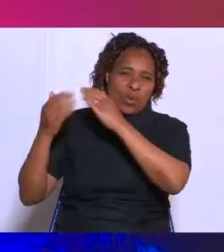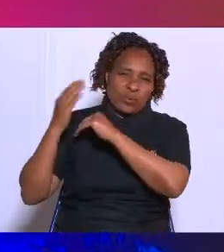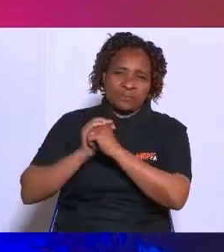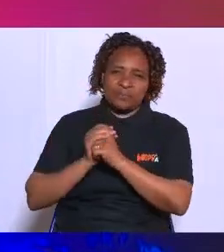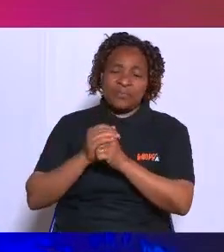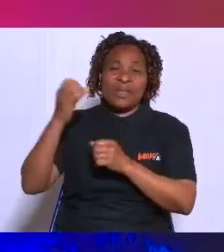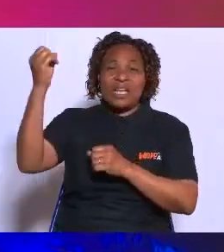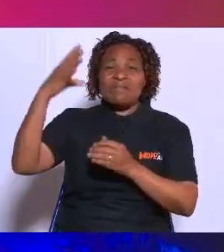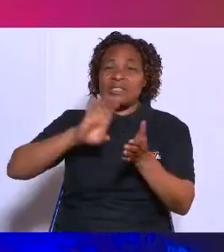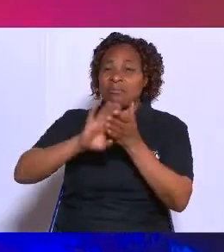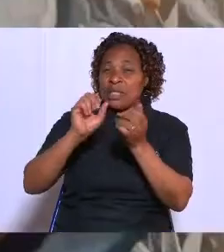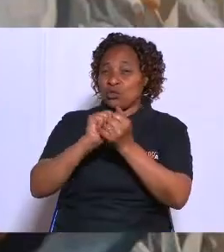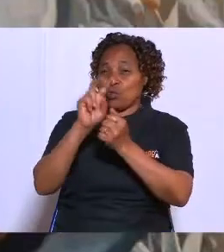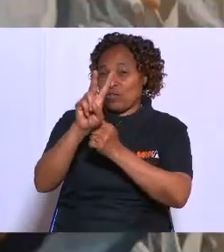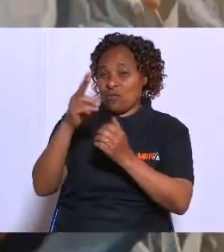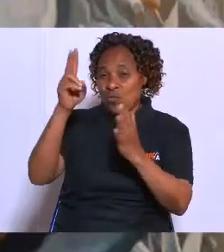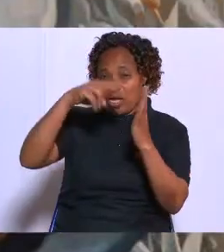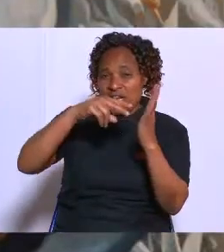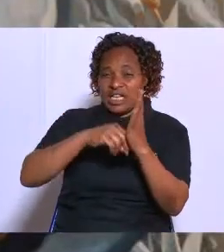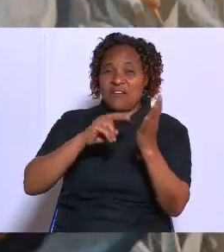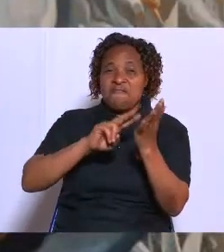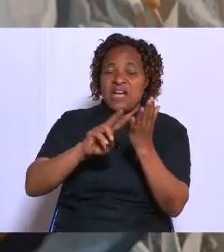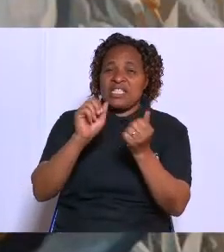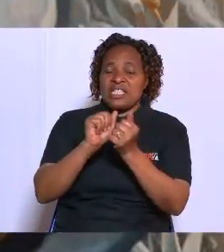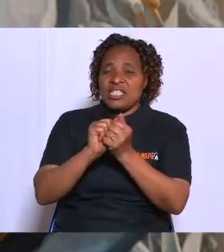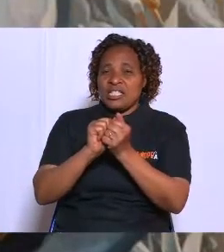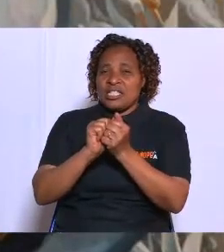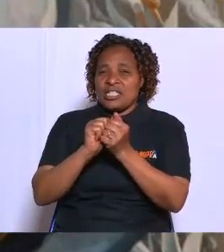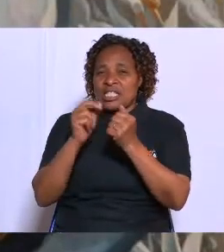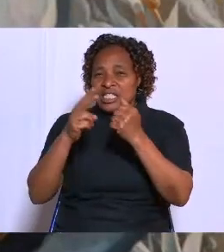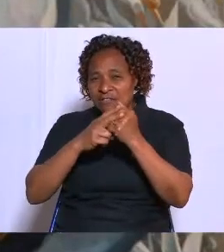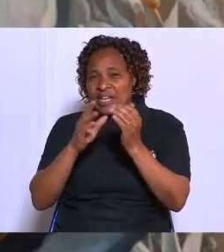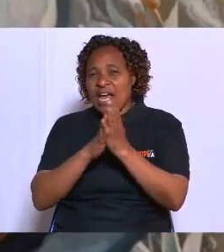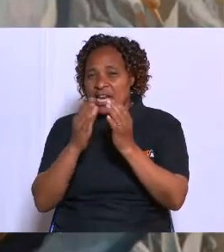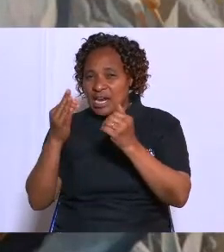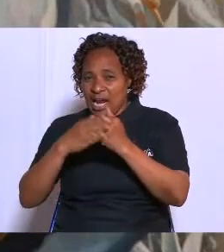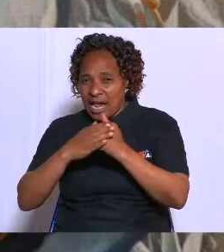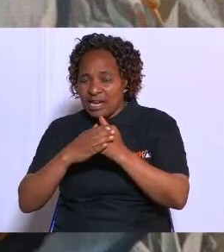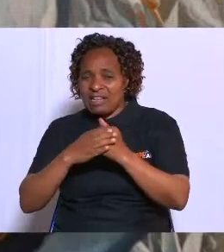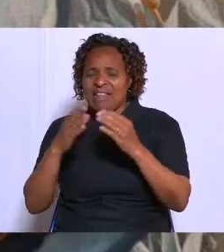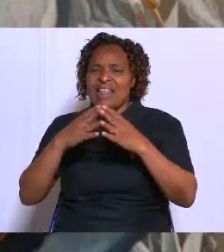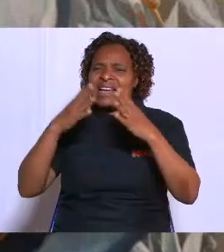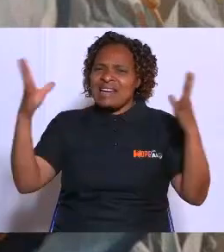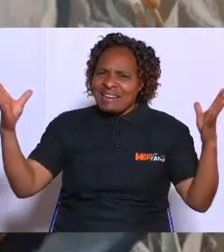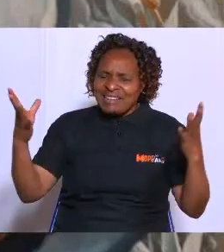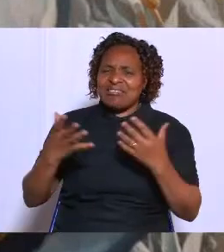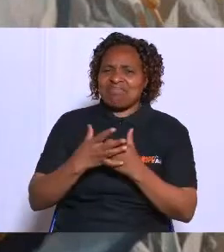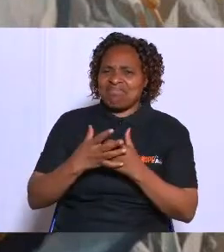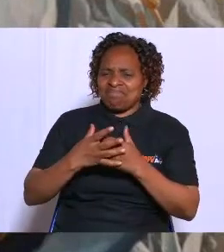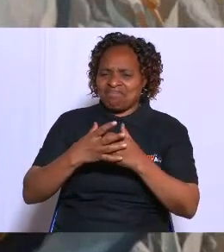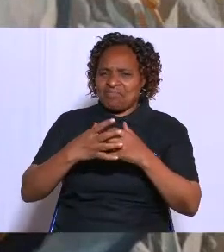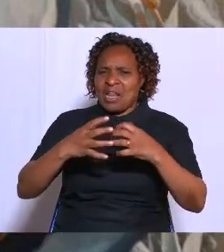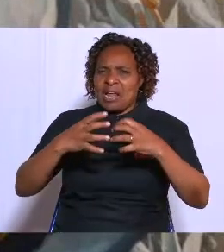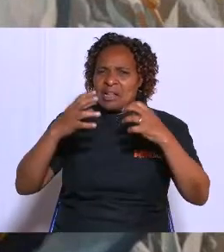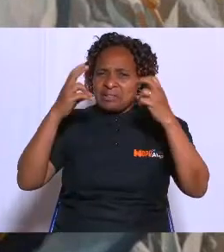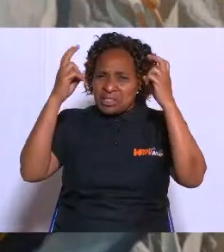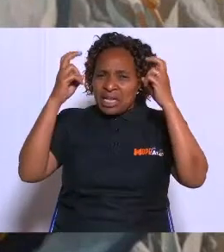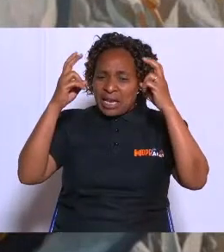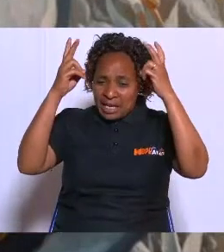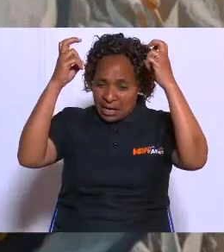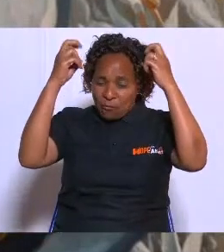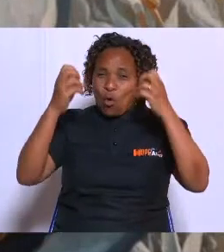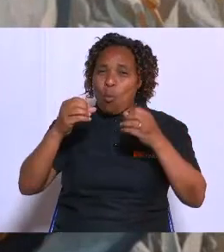chapter 12 we read verses 8 and 9 so the Great Dragon was cast out that